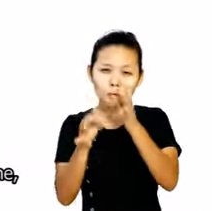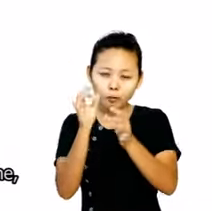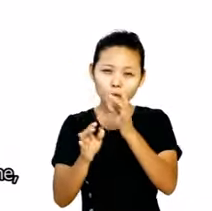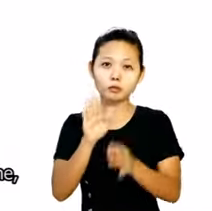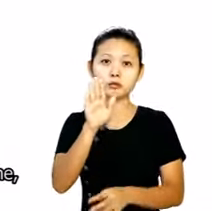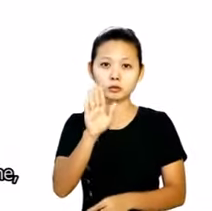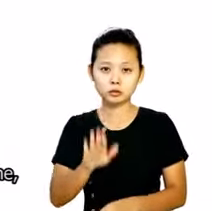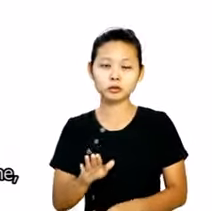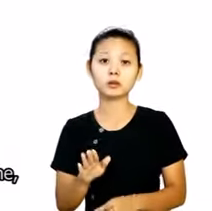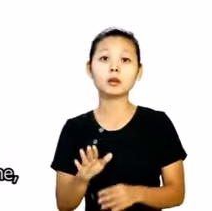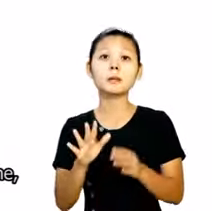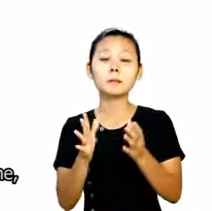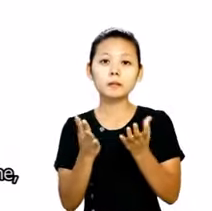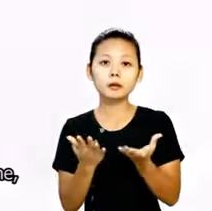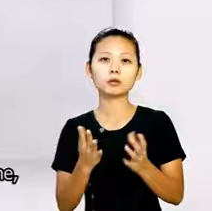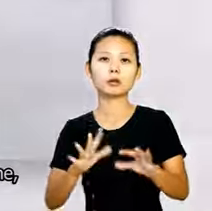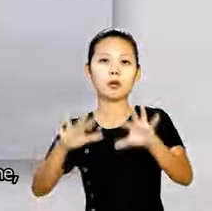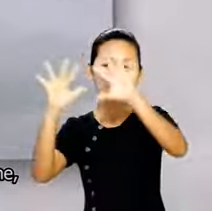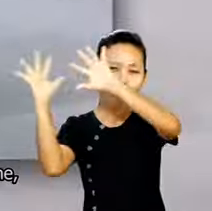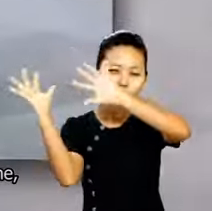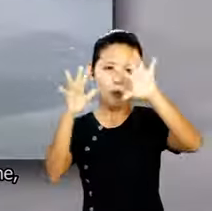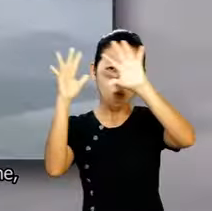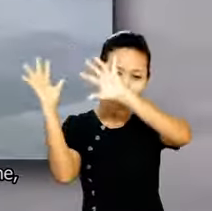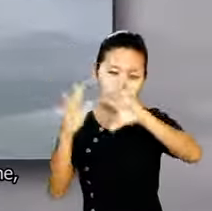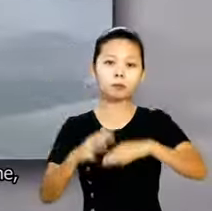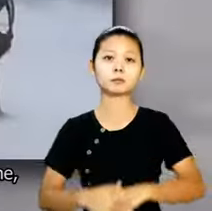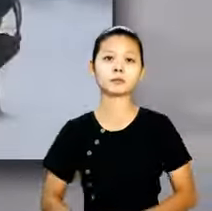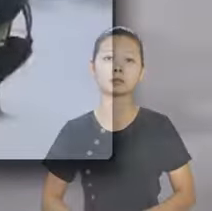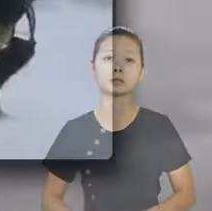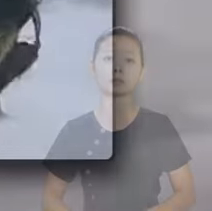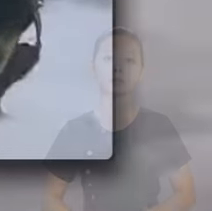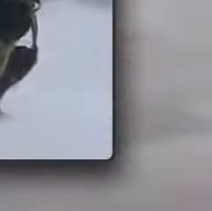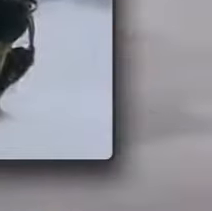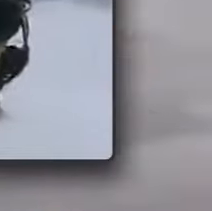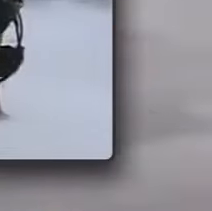Natural hazards include cyclones,